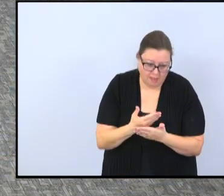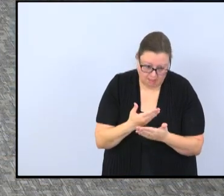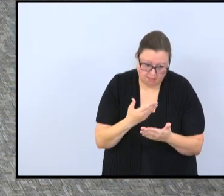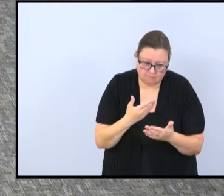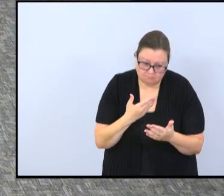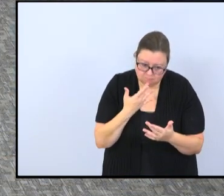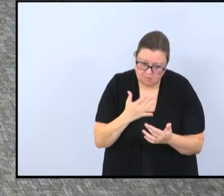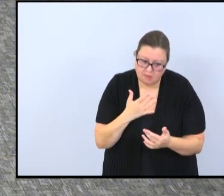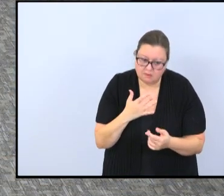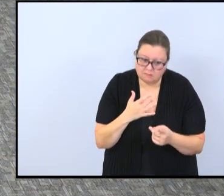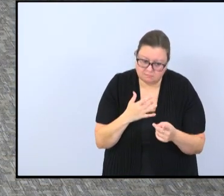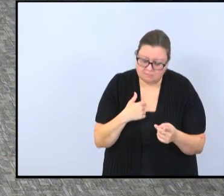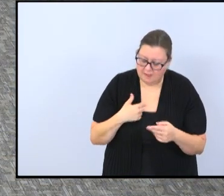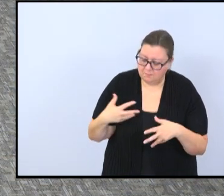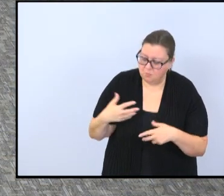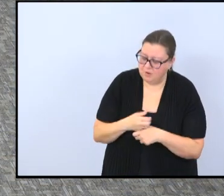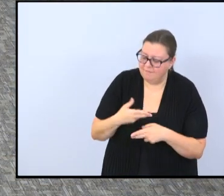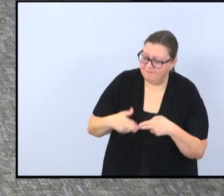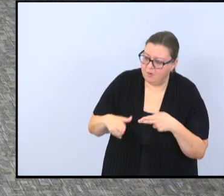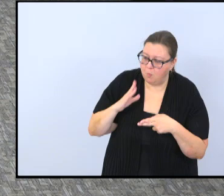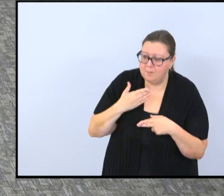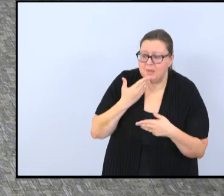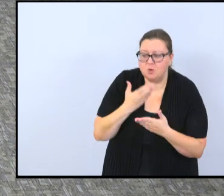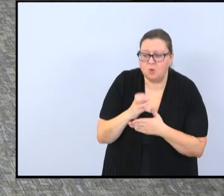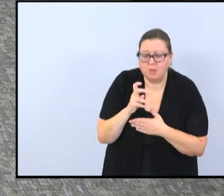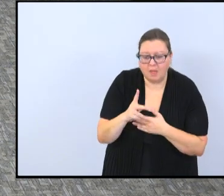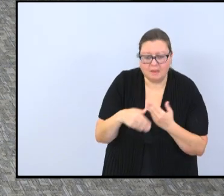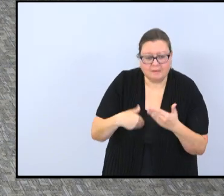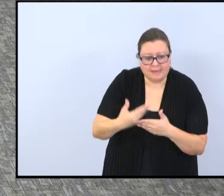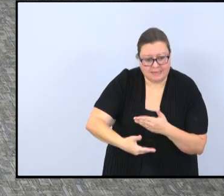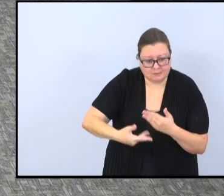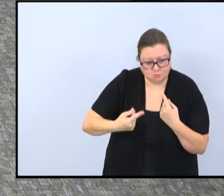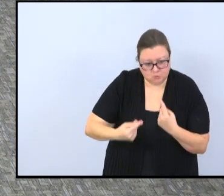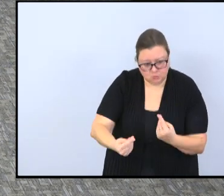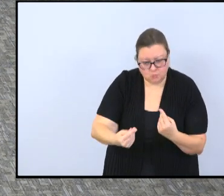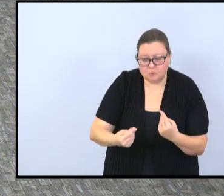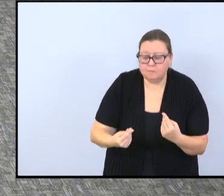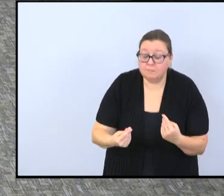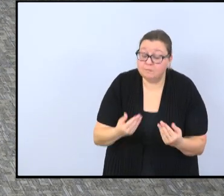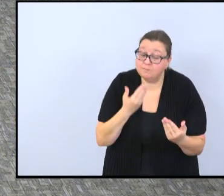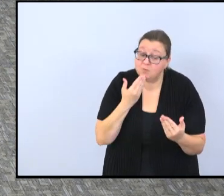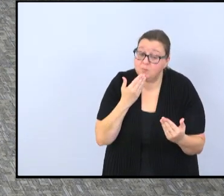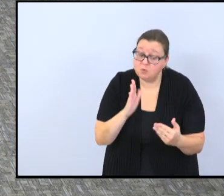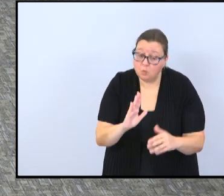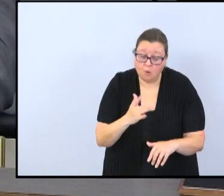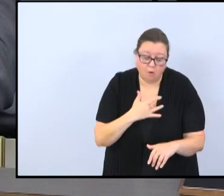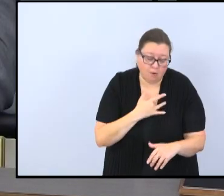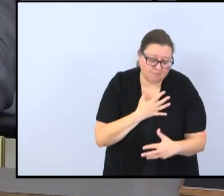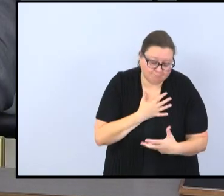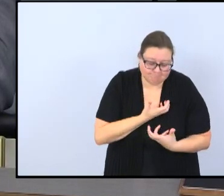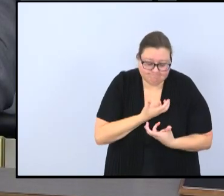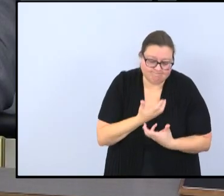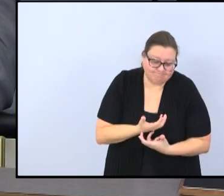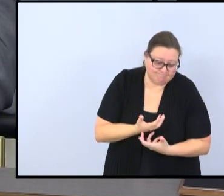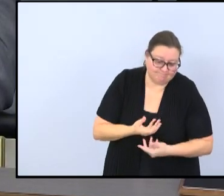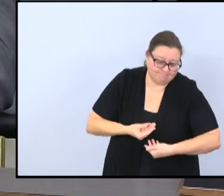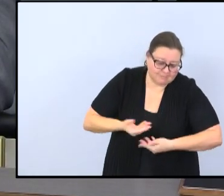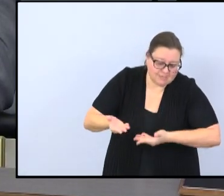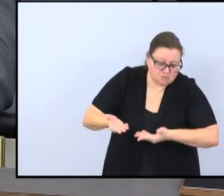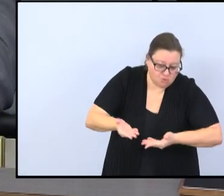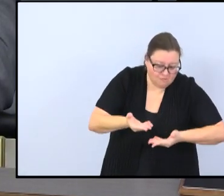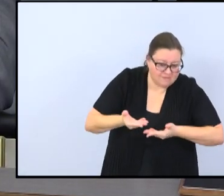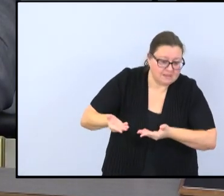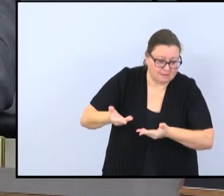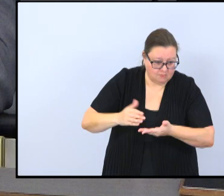Yeah, same. I'll keep it brief, but good luck with your next steps. I appreciate you for giving your heart to the community. So just